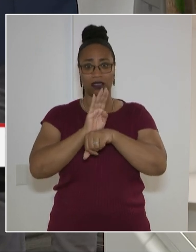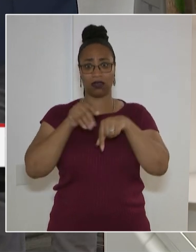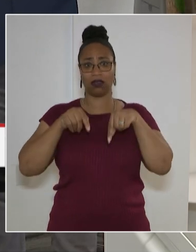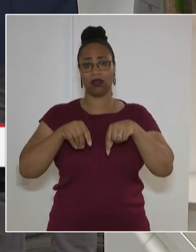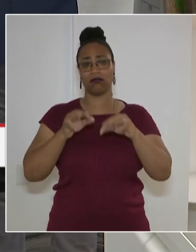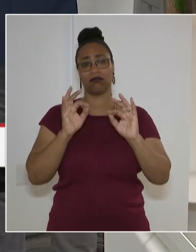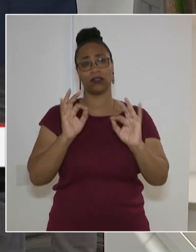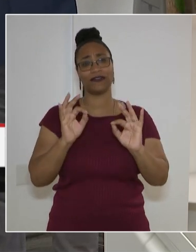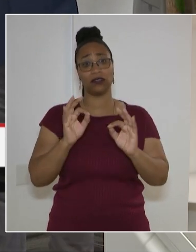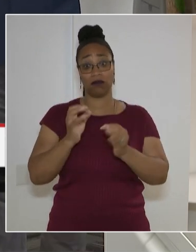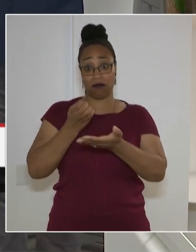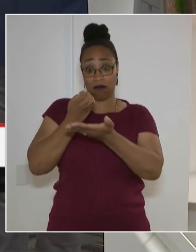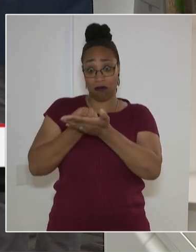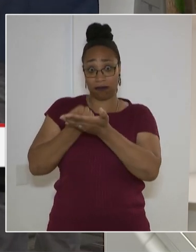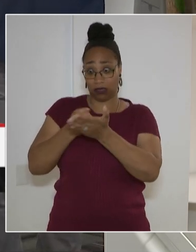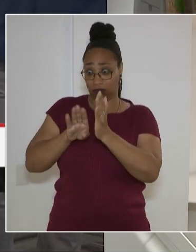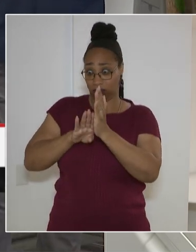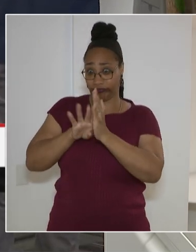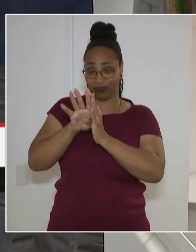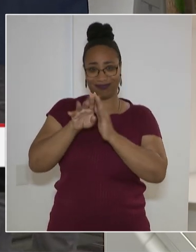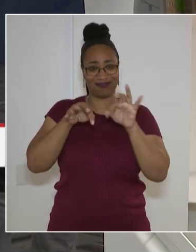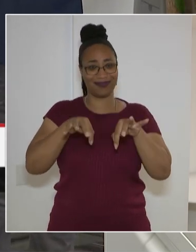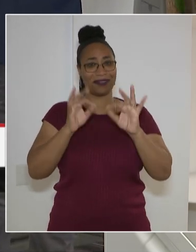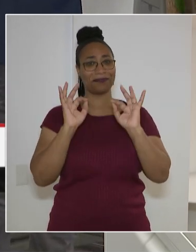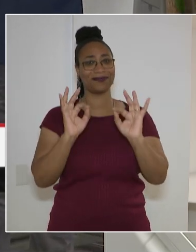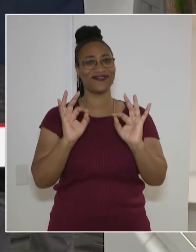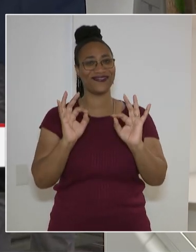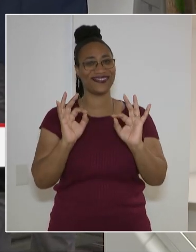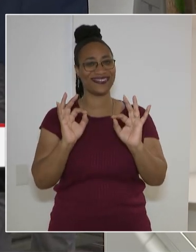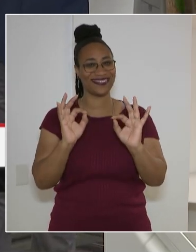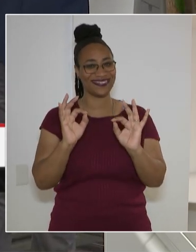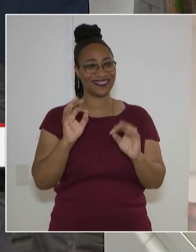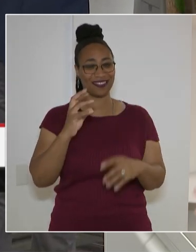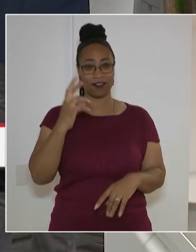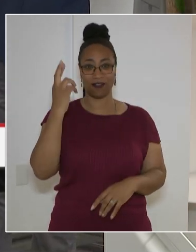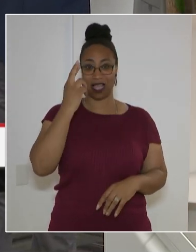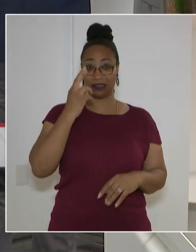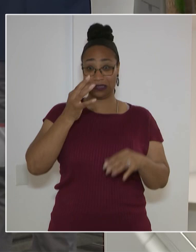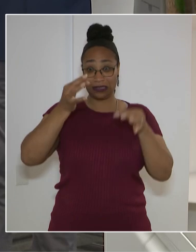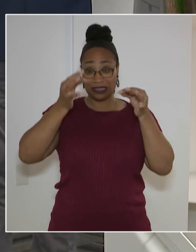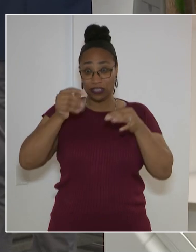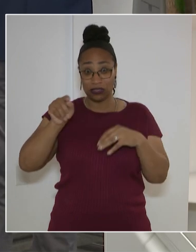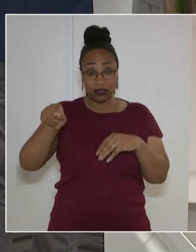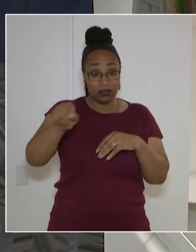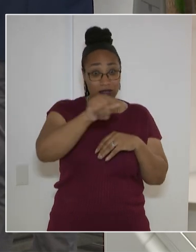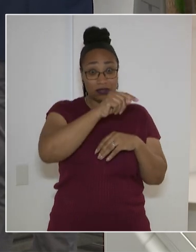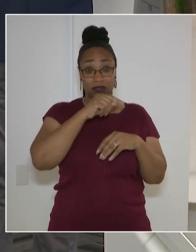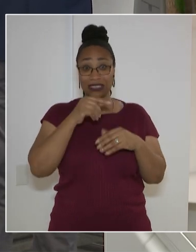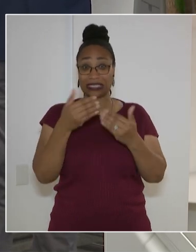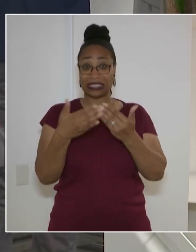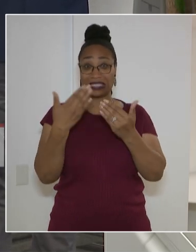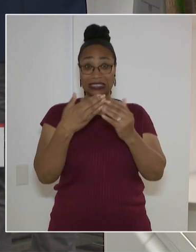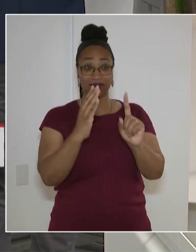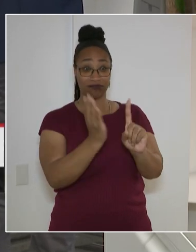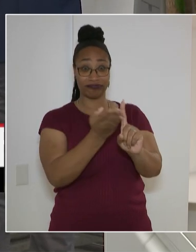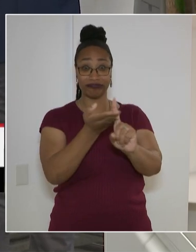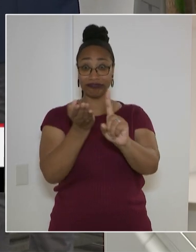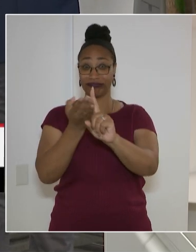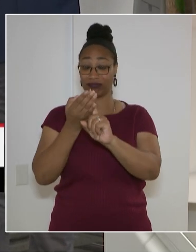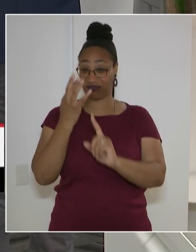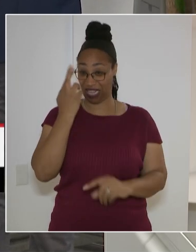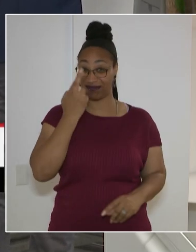will help you make the decision to move to DC even easier. People know that we are a place